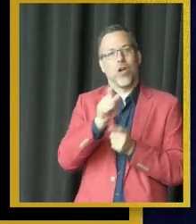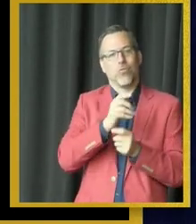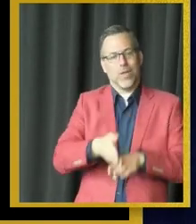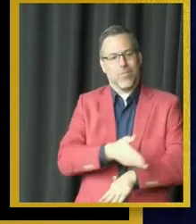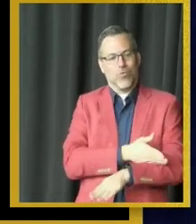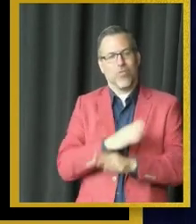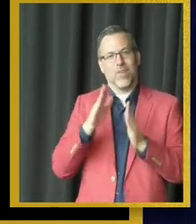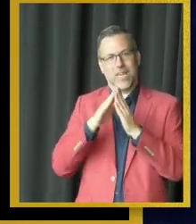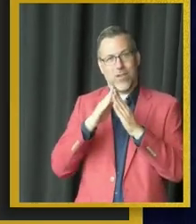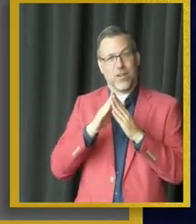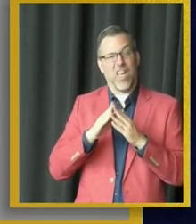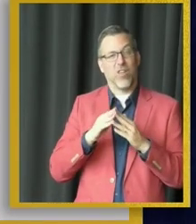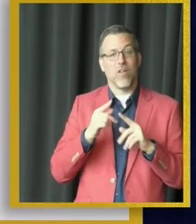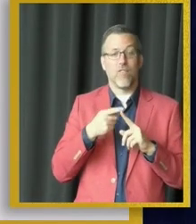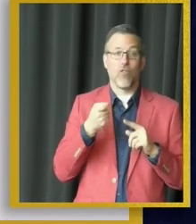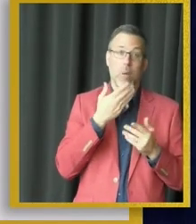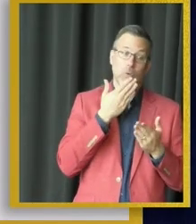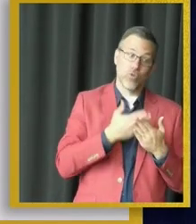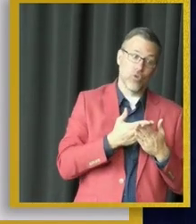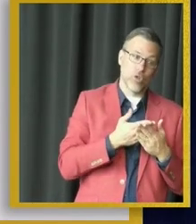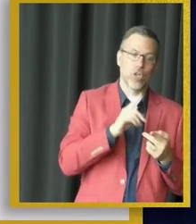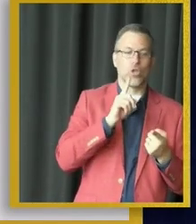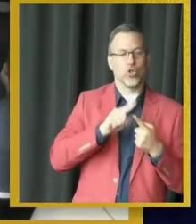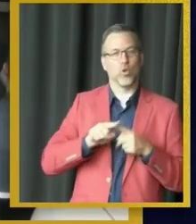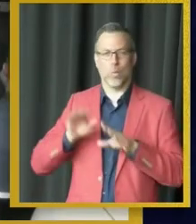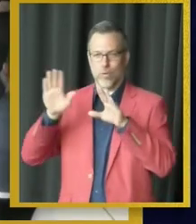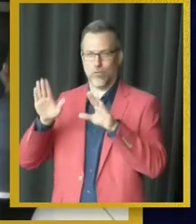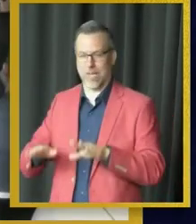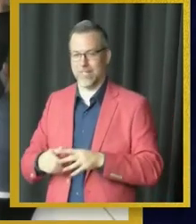from good to great.